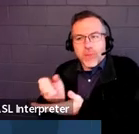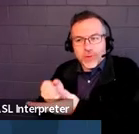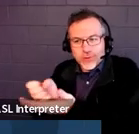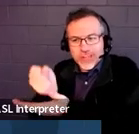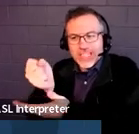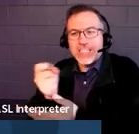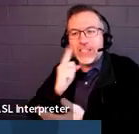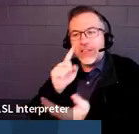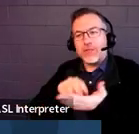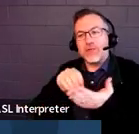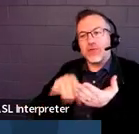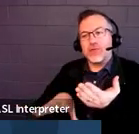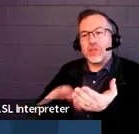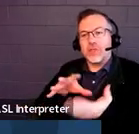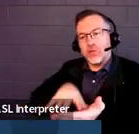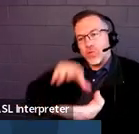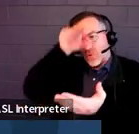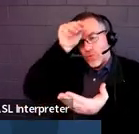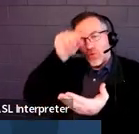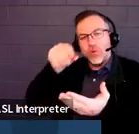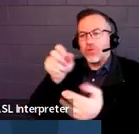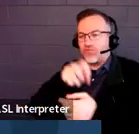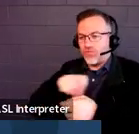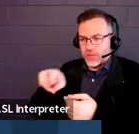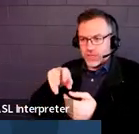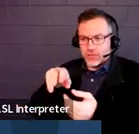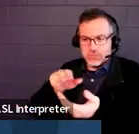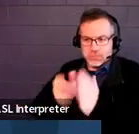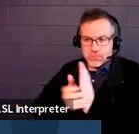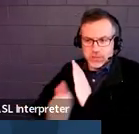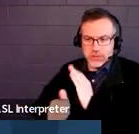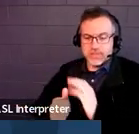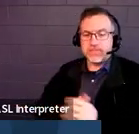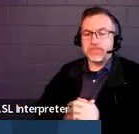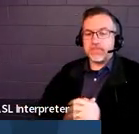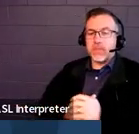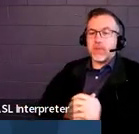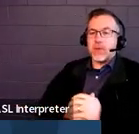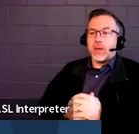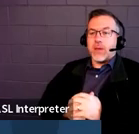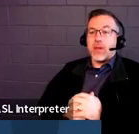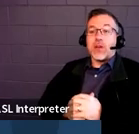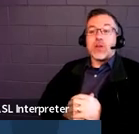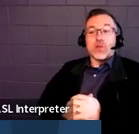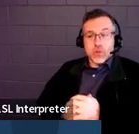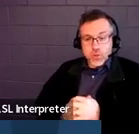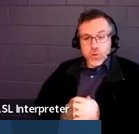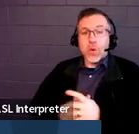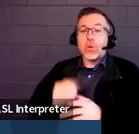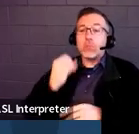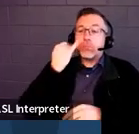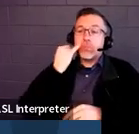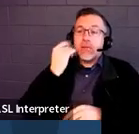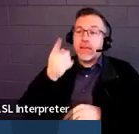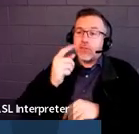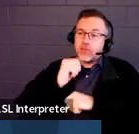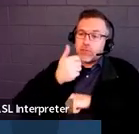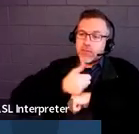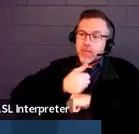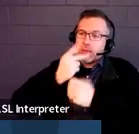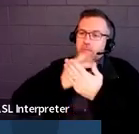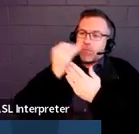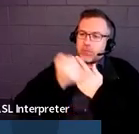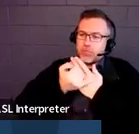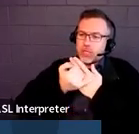these transition skills. And one way of doing that is by developing project-based learning